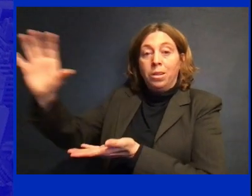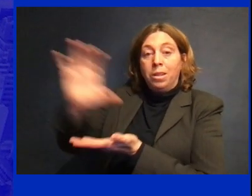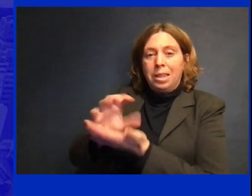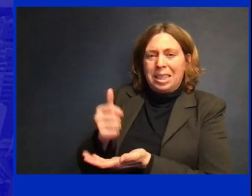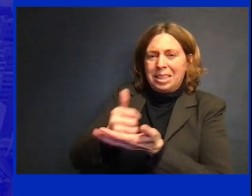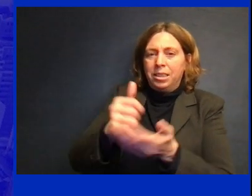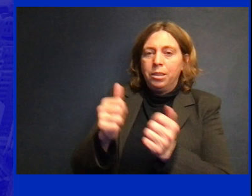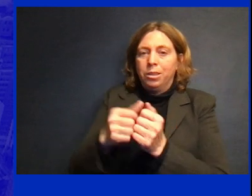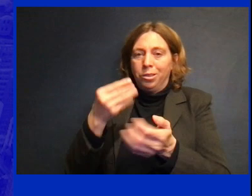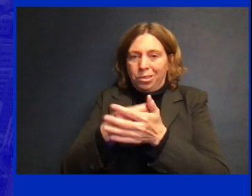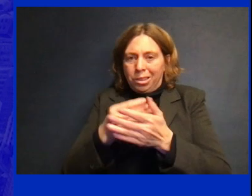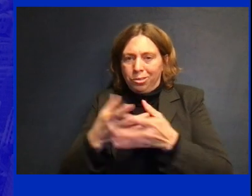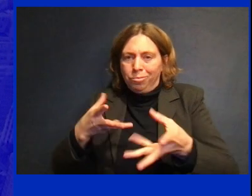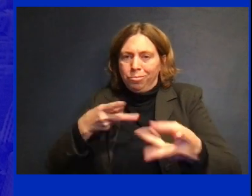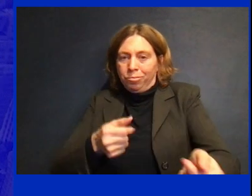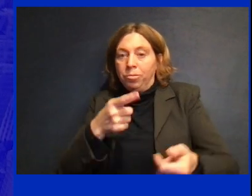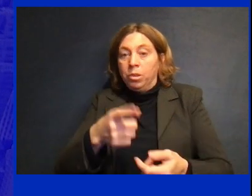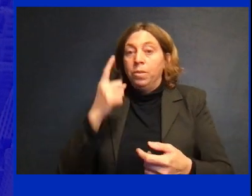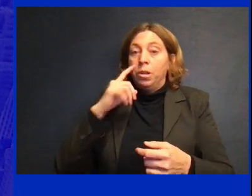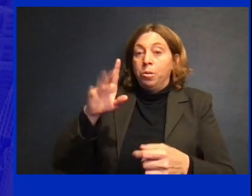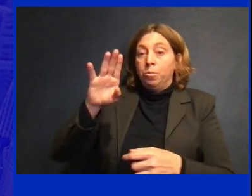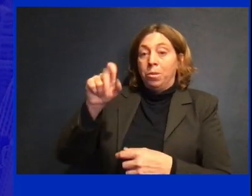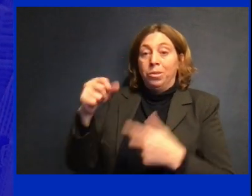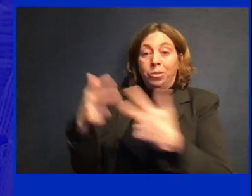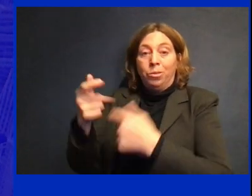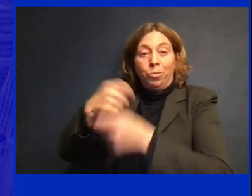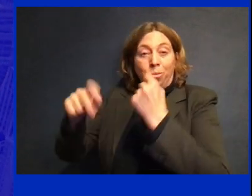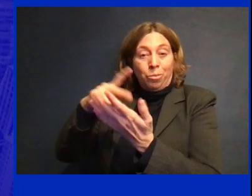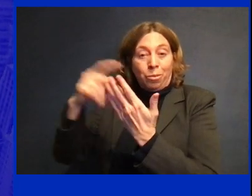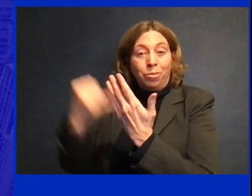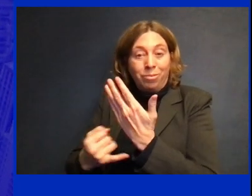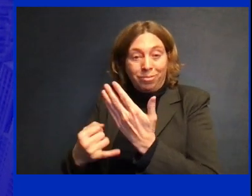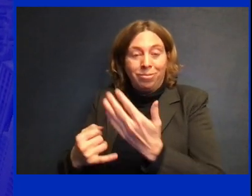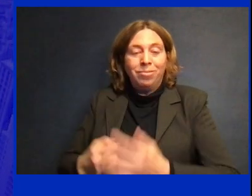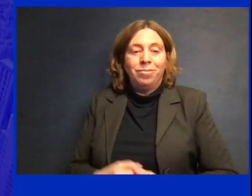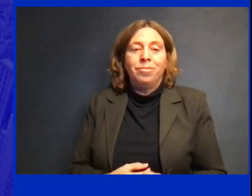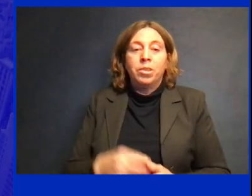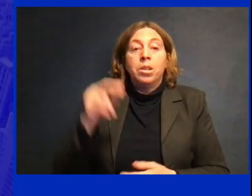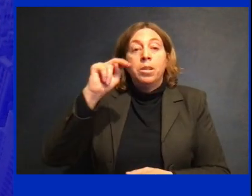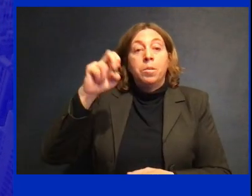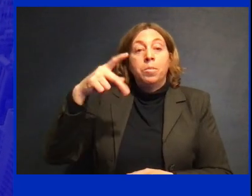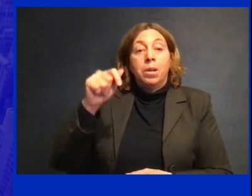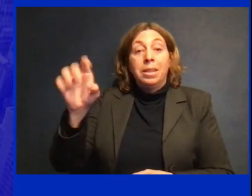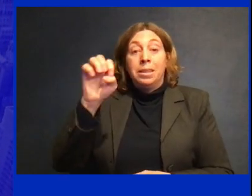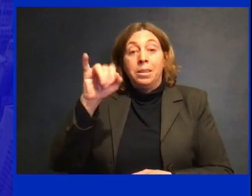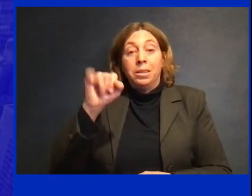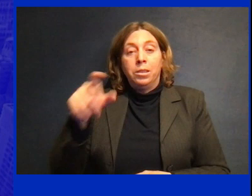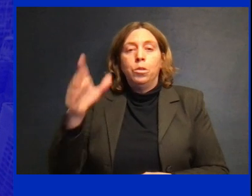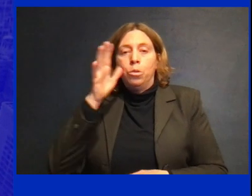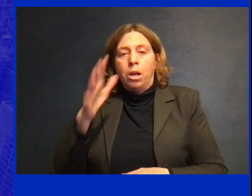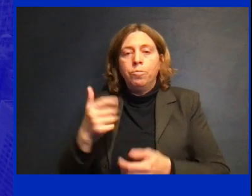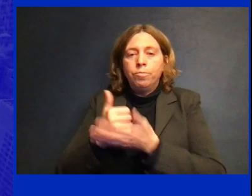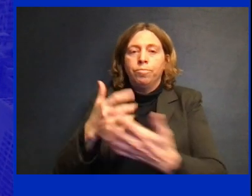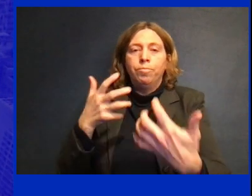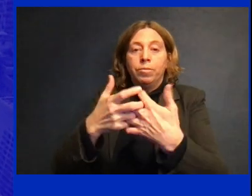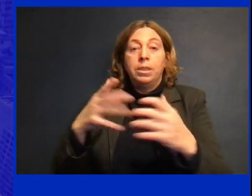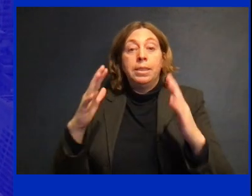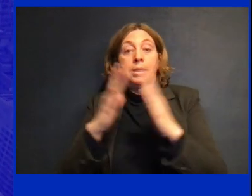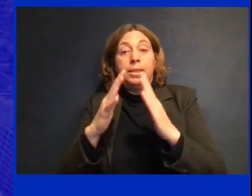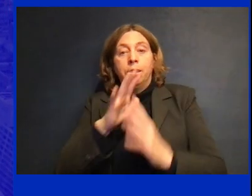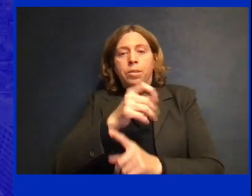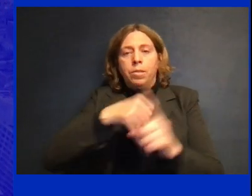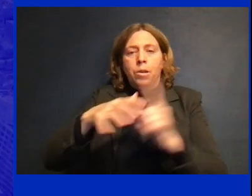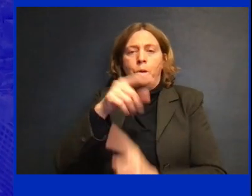with financing the proposed Bus Terminal Replacement Project. The NEPA EIS will also serve as the